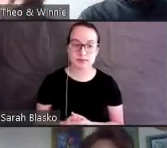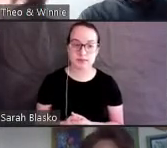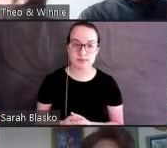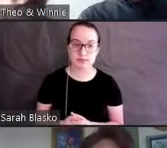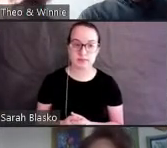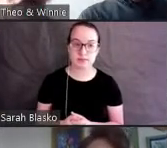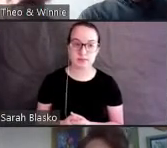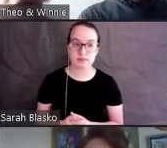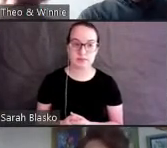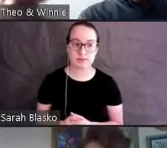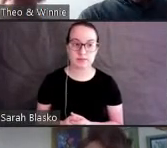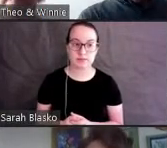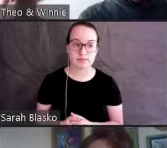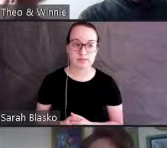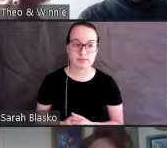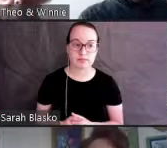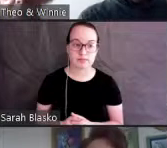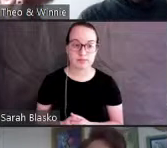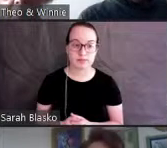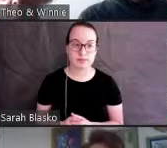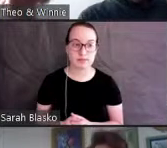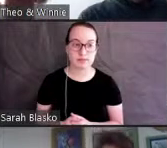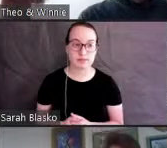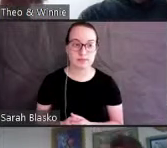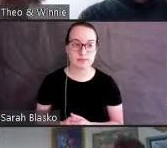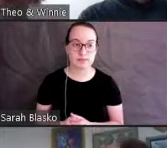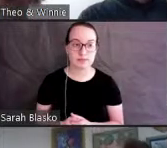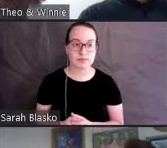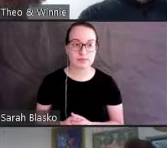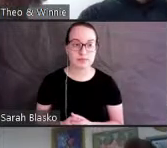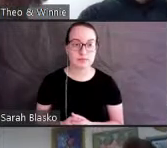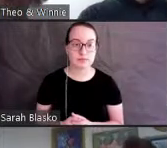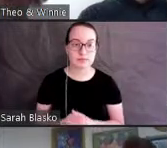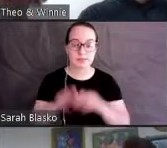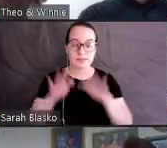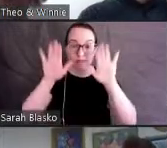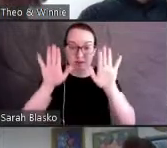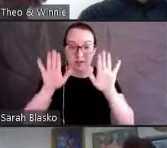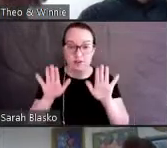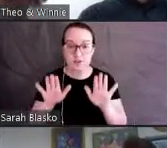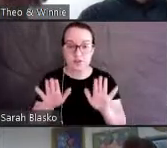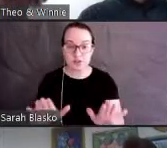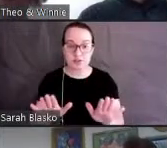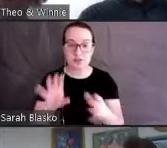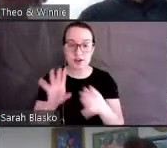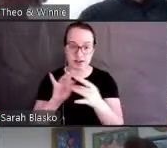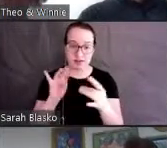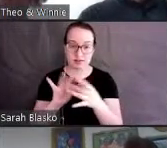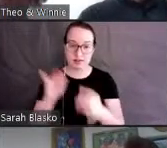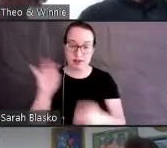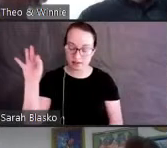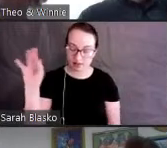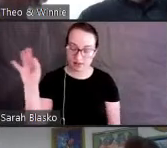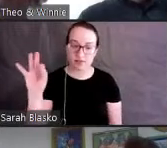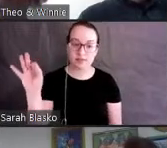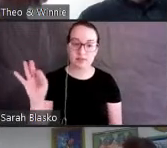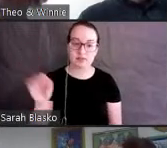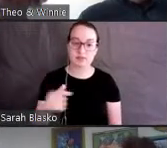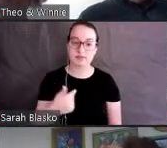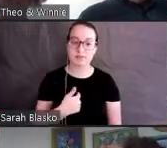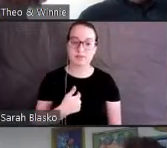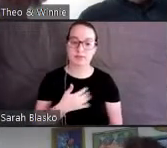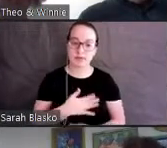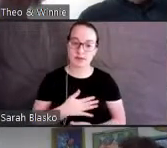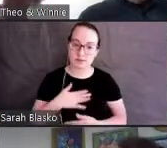What's going on, everybody? Man, what a great, great message, Bill. I really appreciate what you said. I